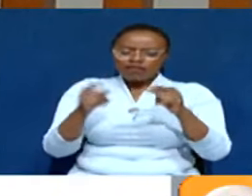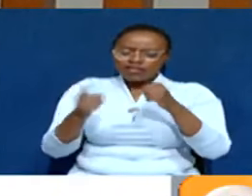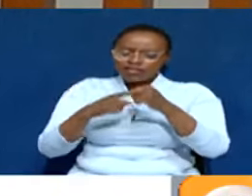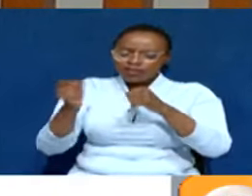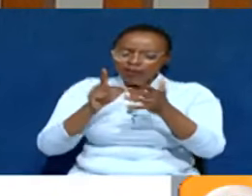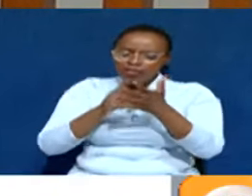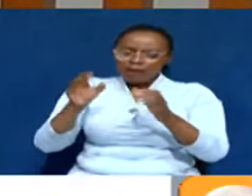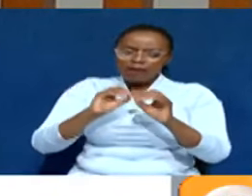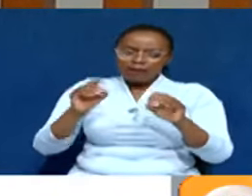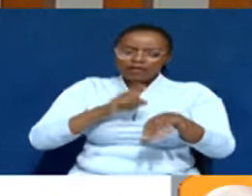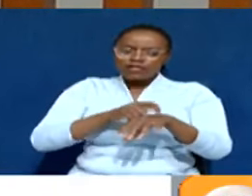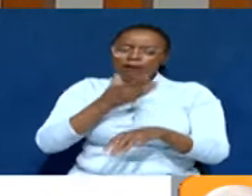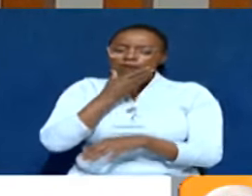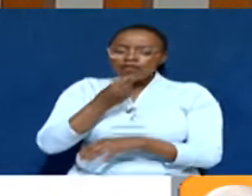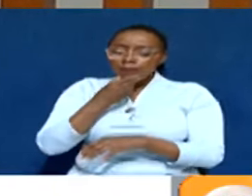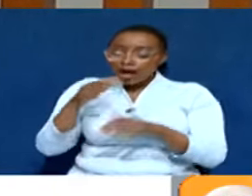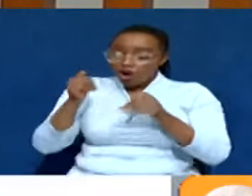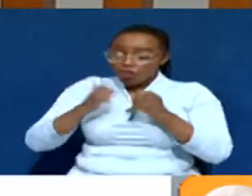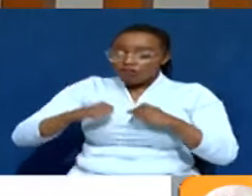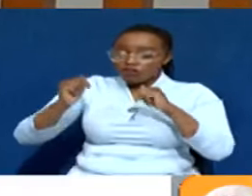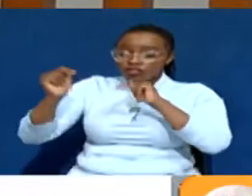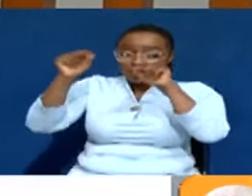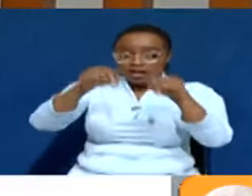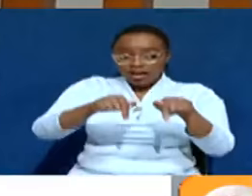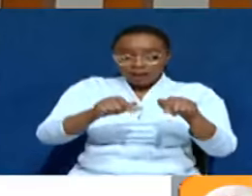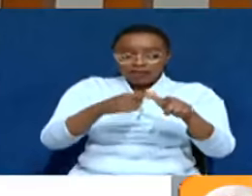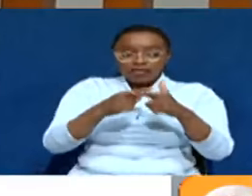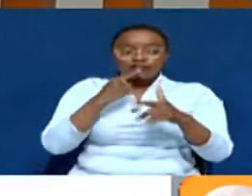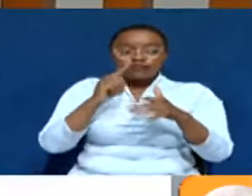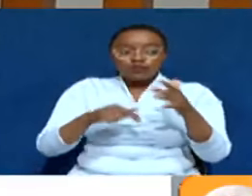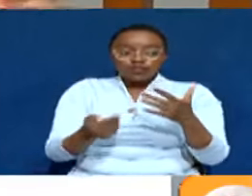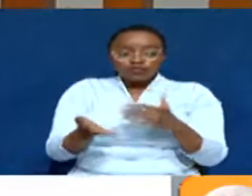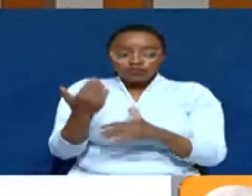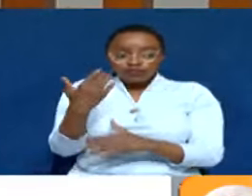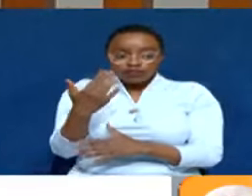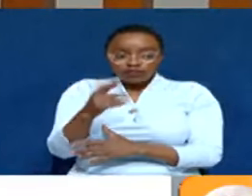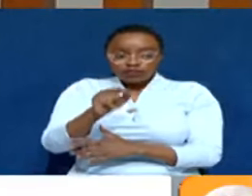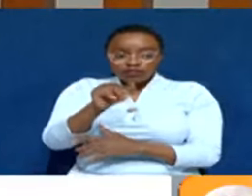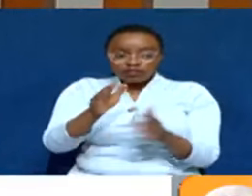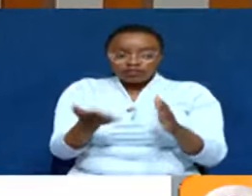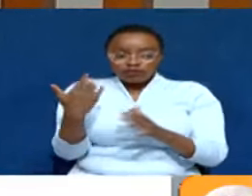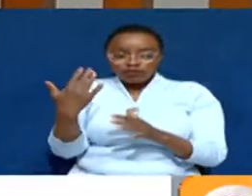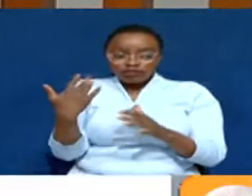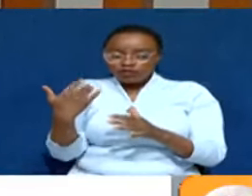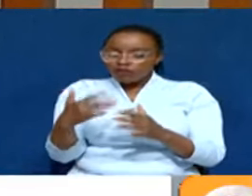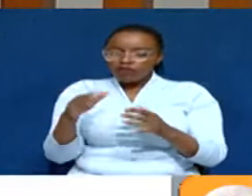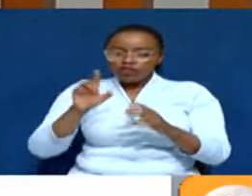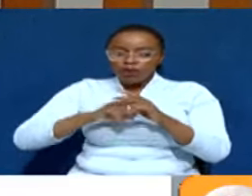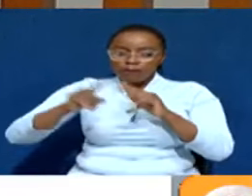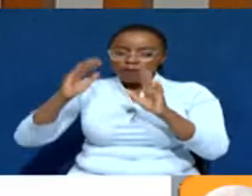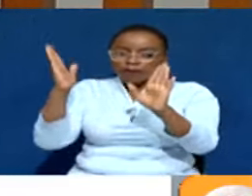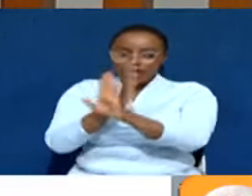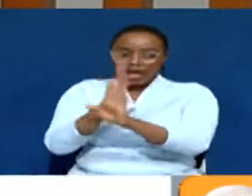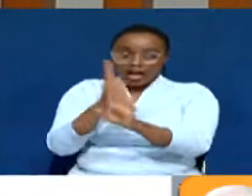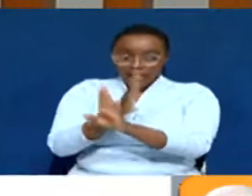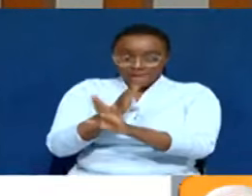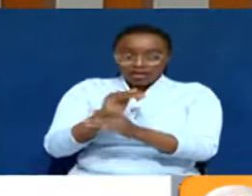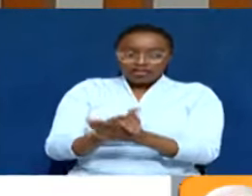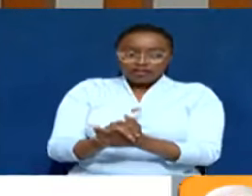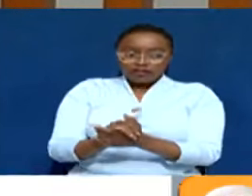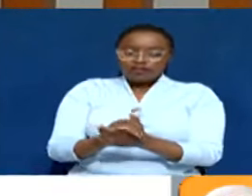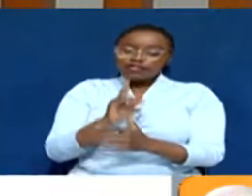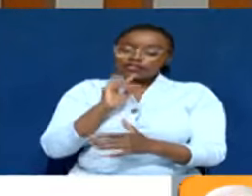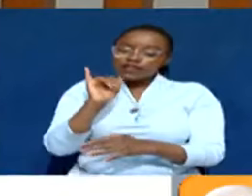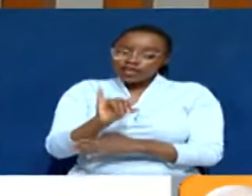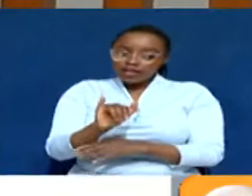6 months. And when the baba, the boss, akikuja, the mbaba, anaambiwa, Tina, sura, enda, kimbia, kimbia, ujifiche. Nikwambia na kuambianga